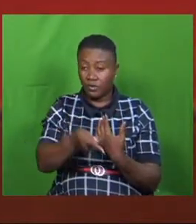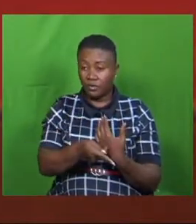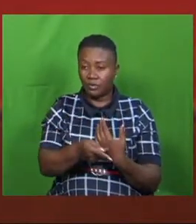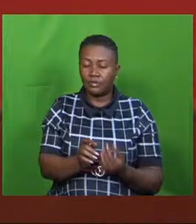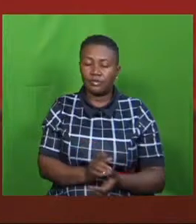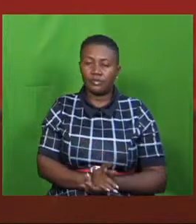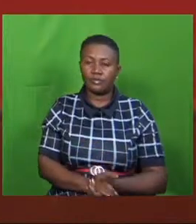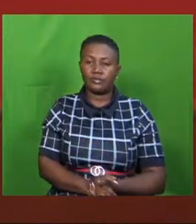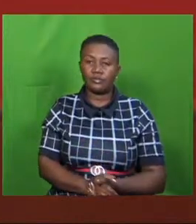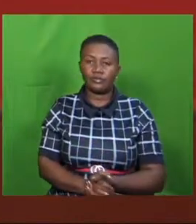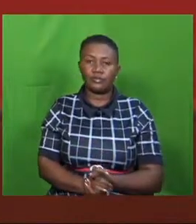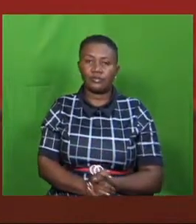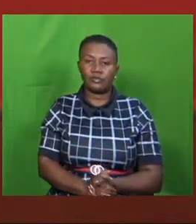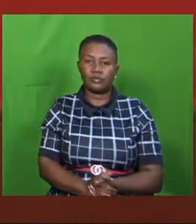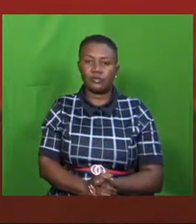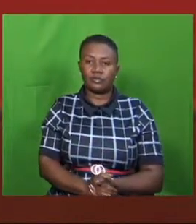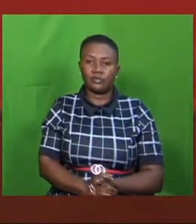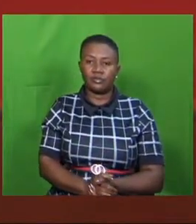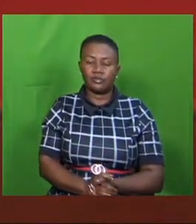which is